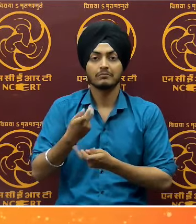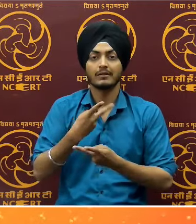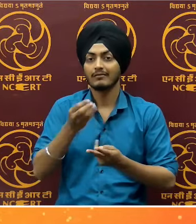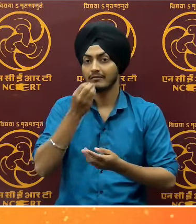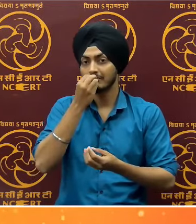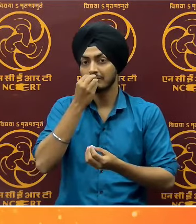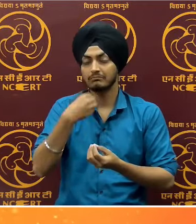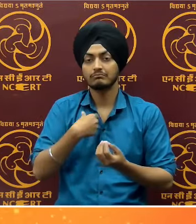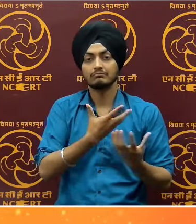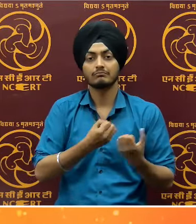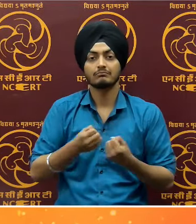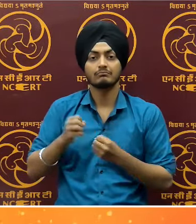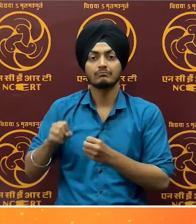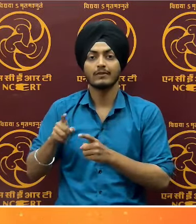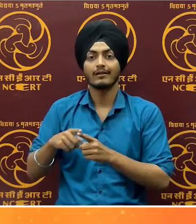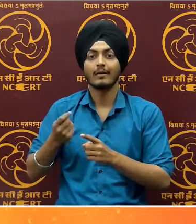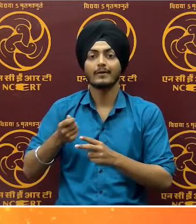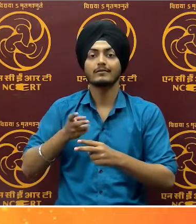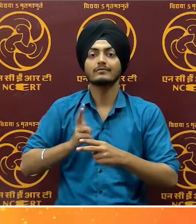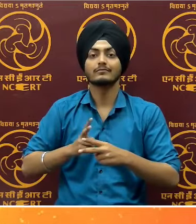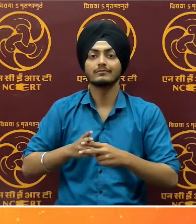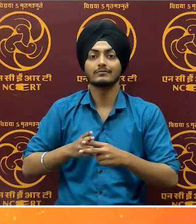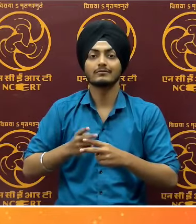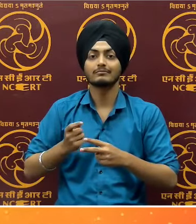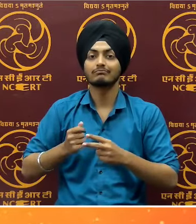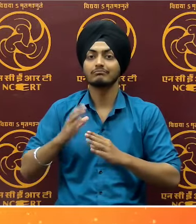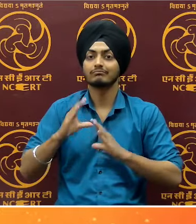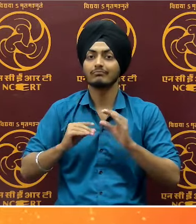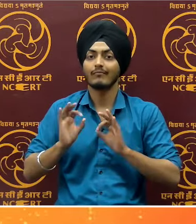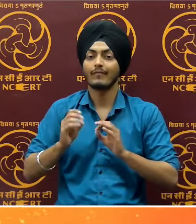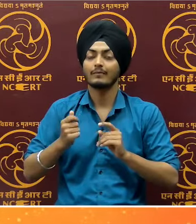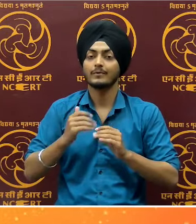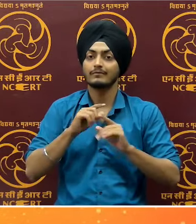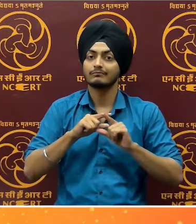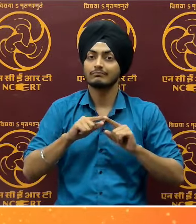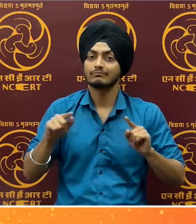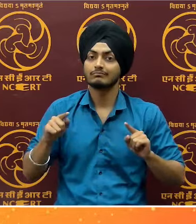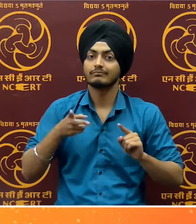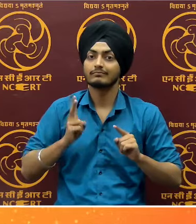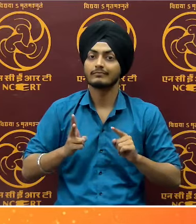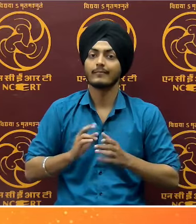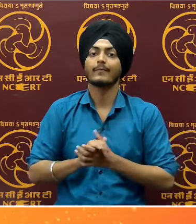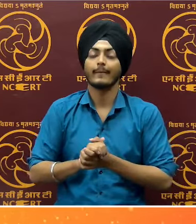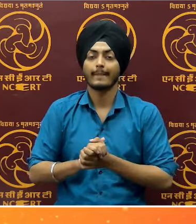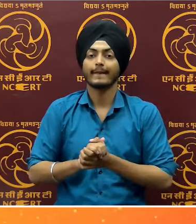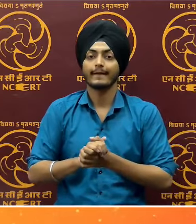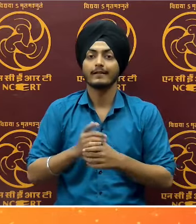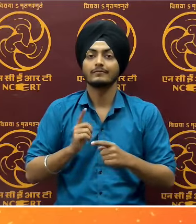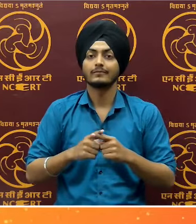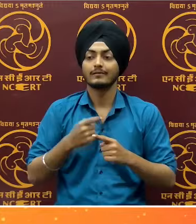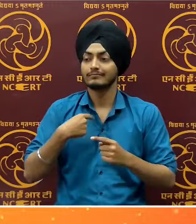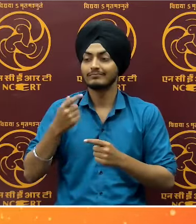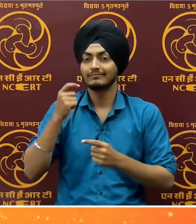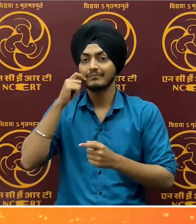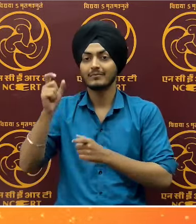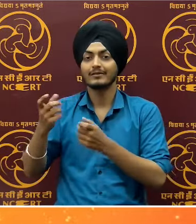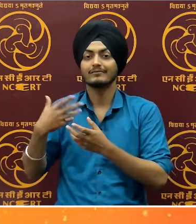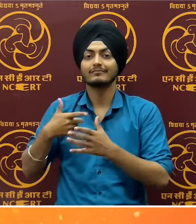items which provides stable income and local convenience also to the villagers to collect it from the nearby